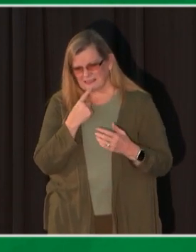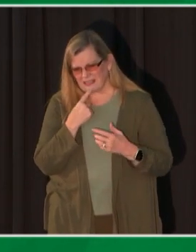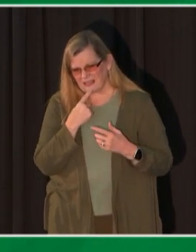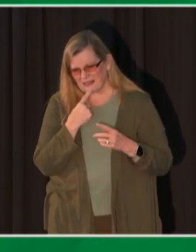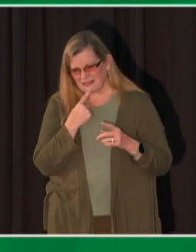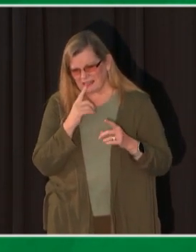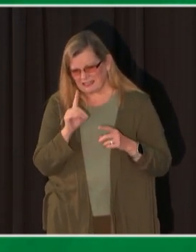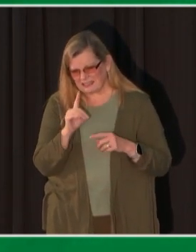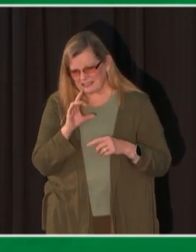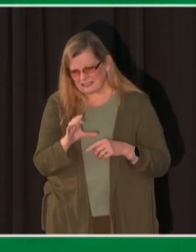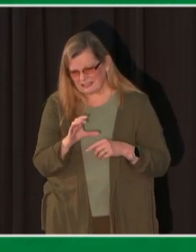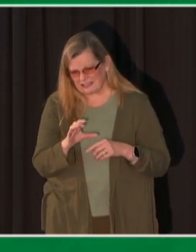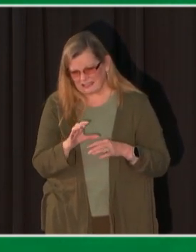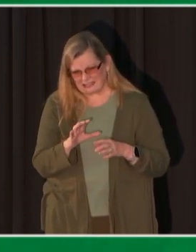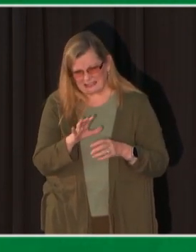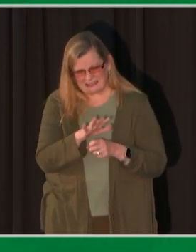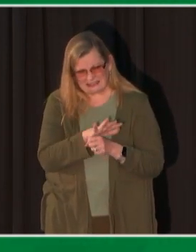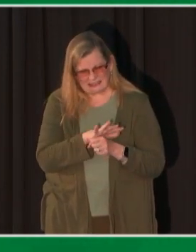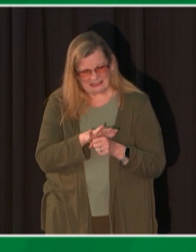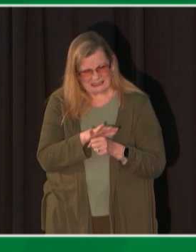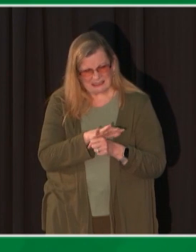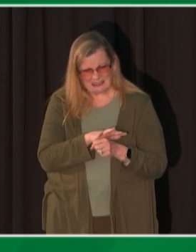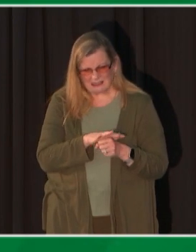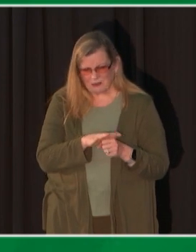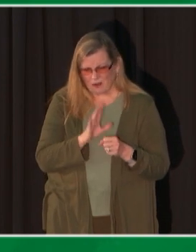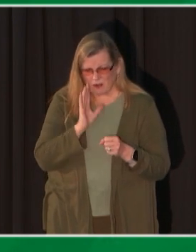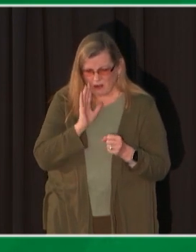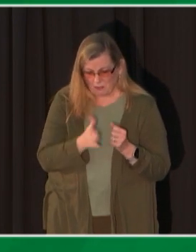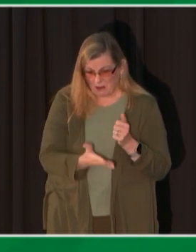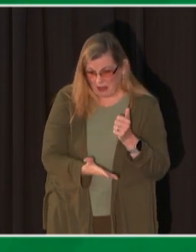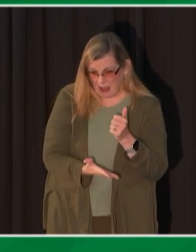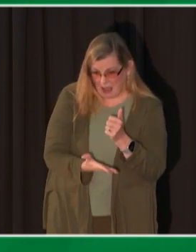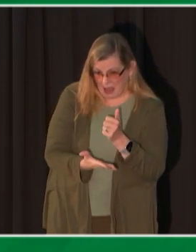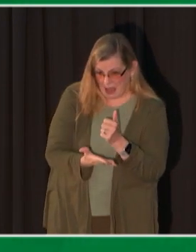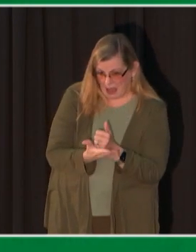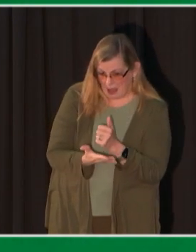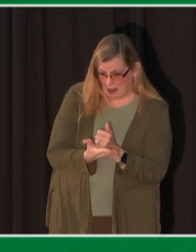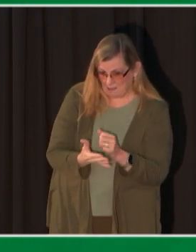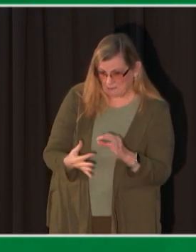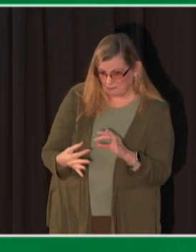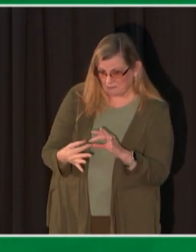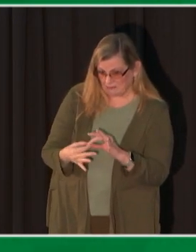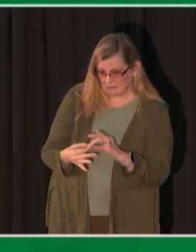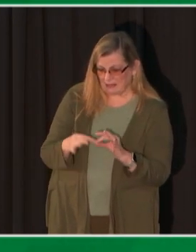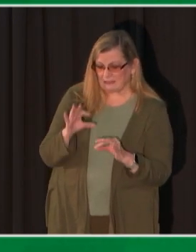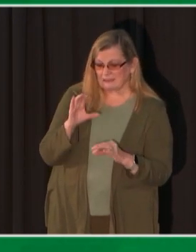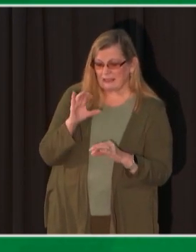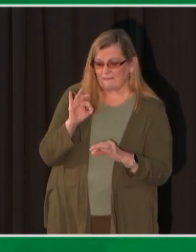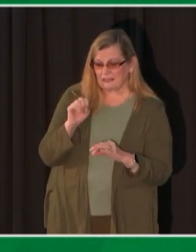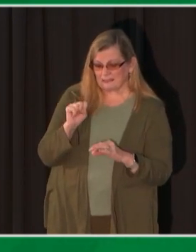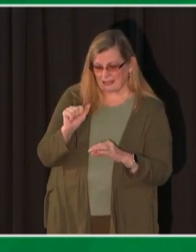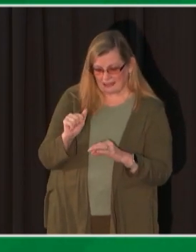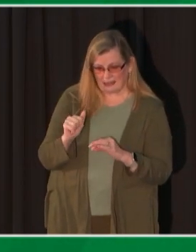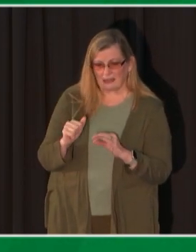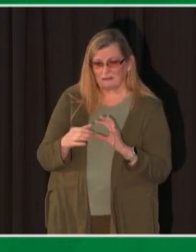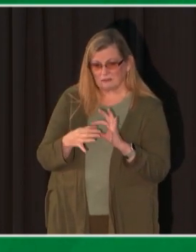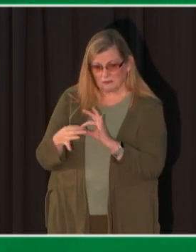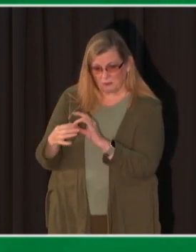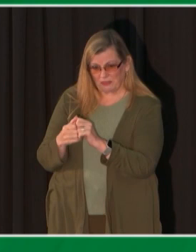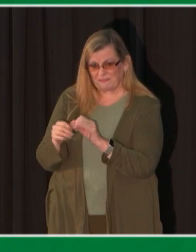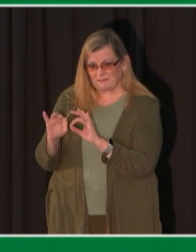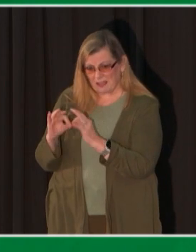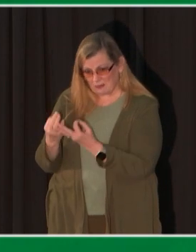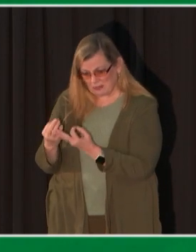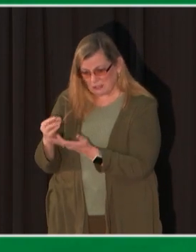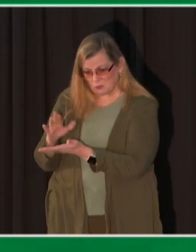our DCPS and public charter schools with contacting disengaged families. Do you have a level of truancy in which